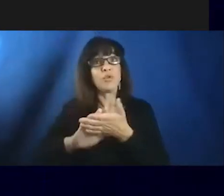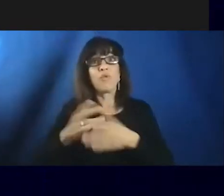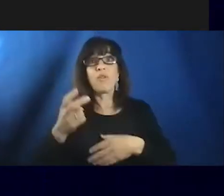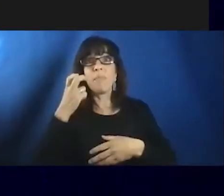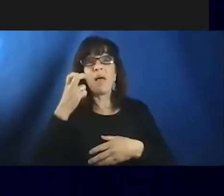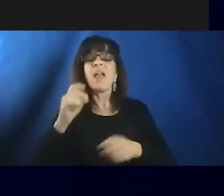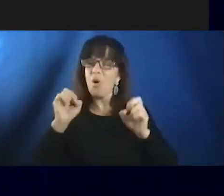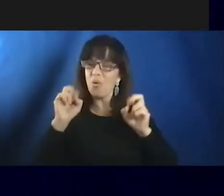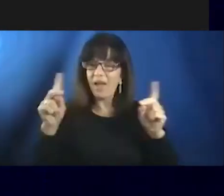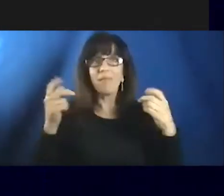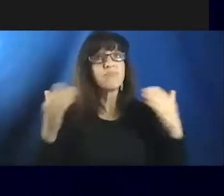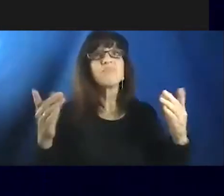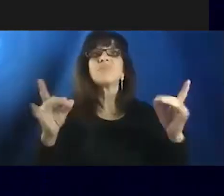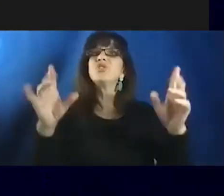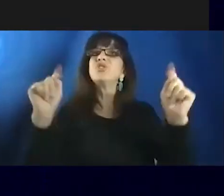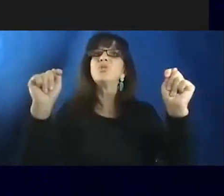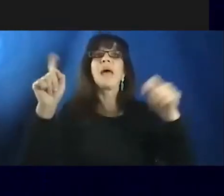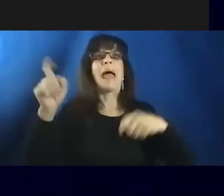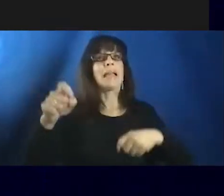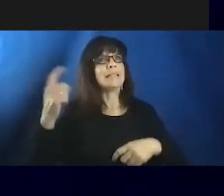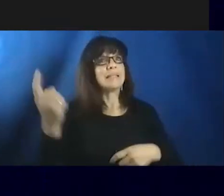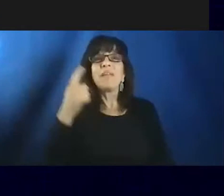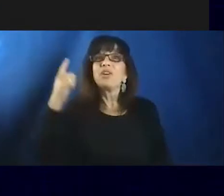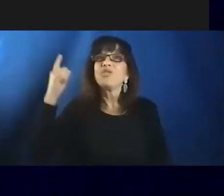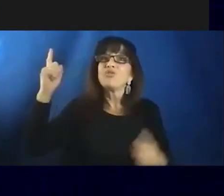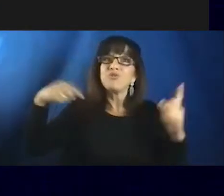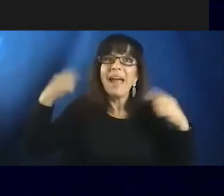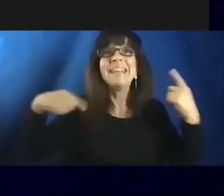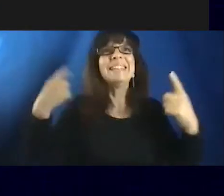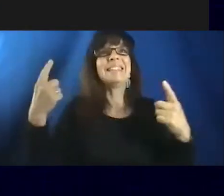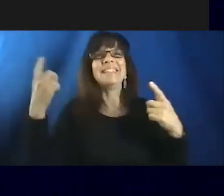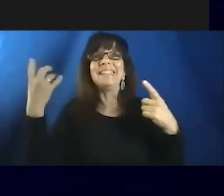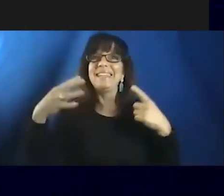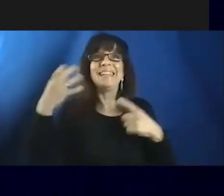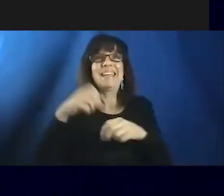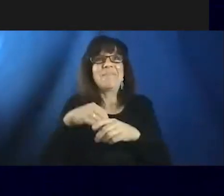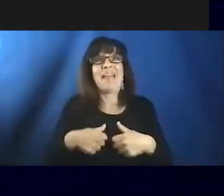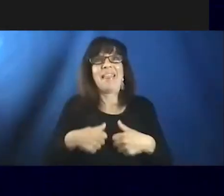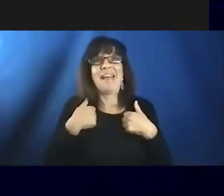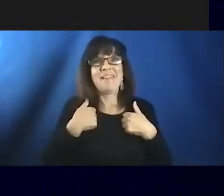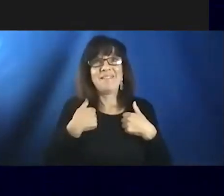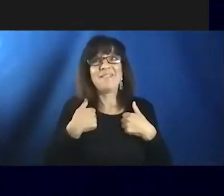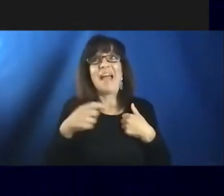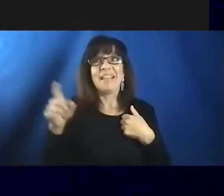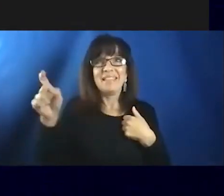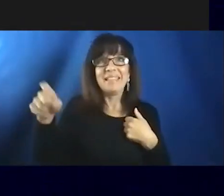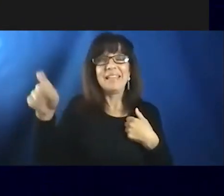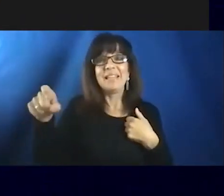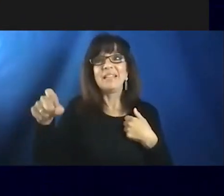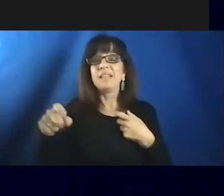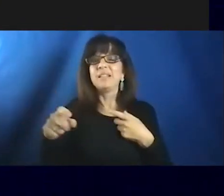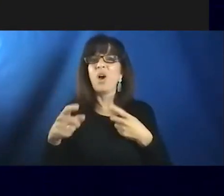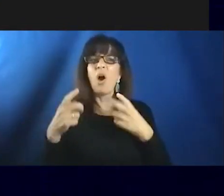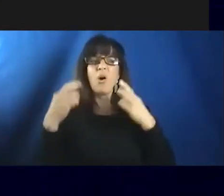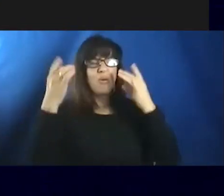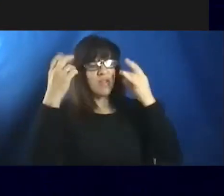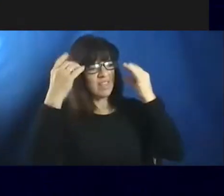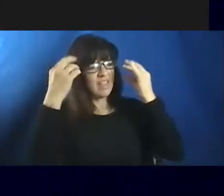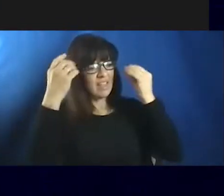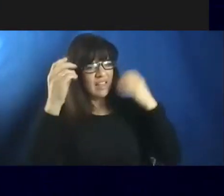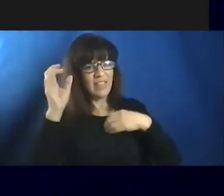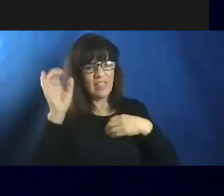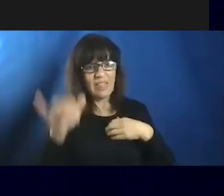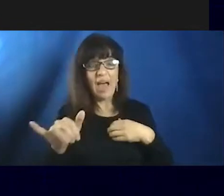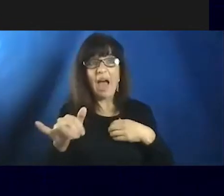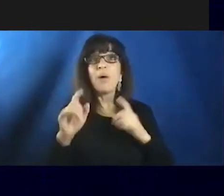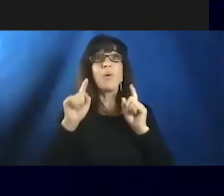we're gonna do this. I need something crazy in my life. And after thinking that, we went